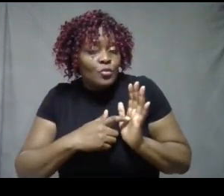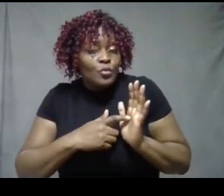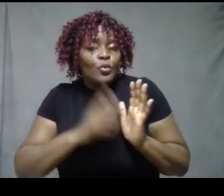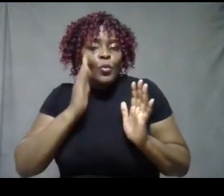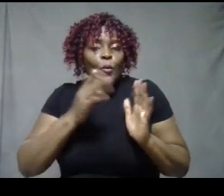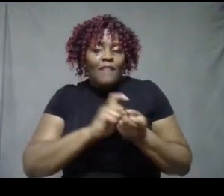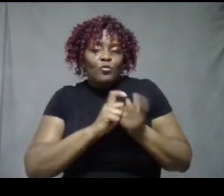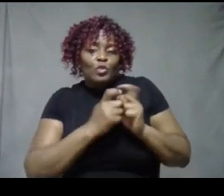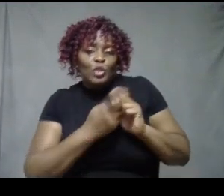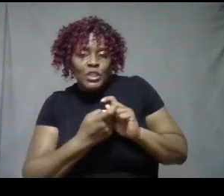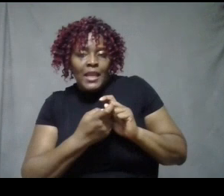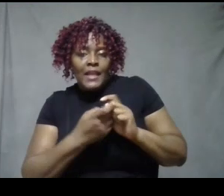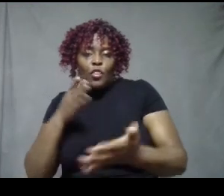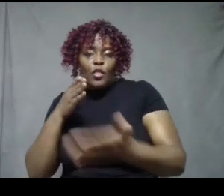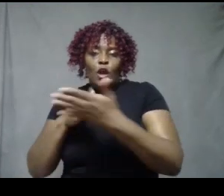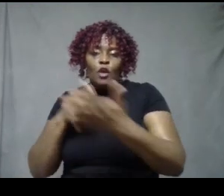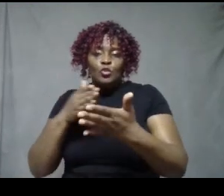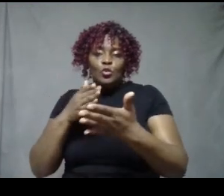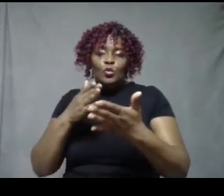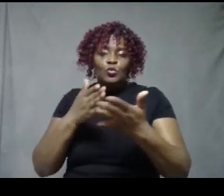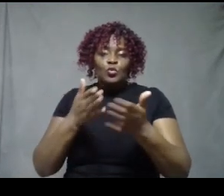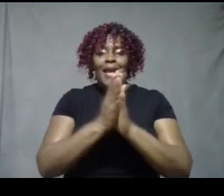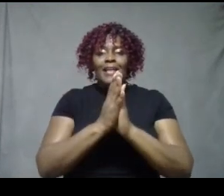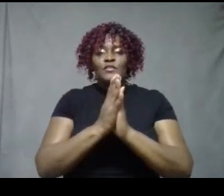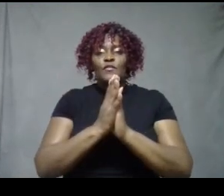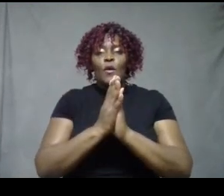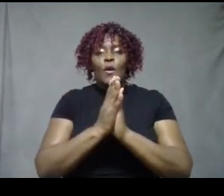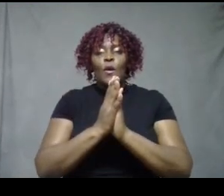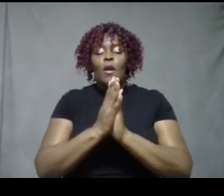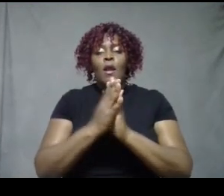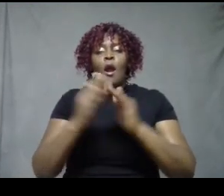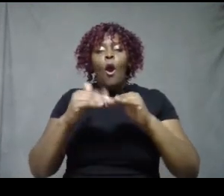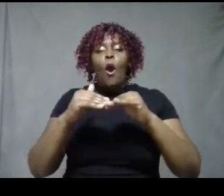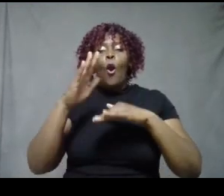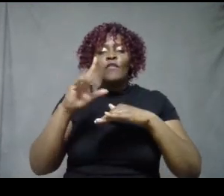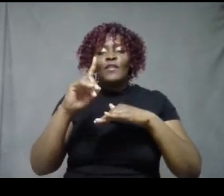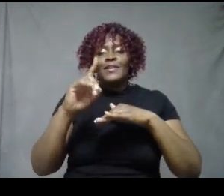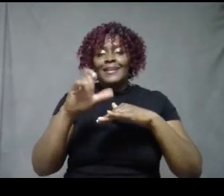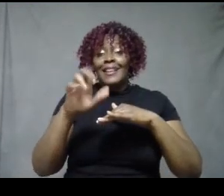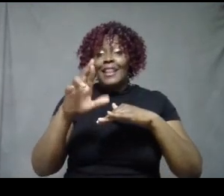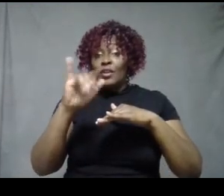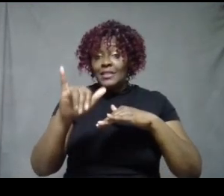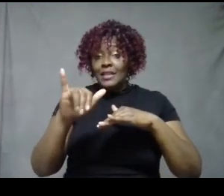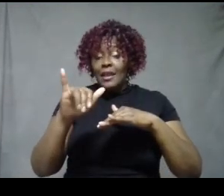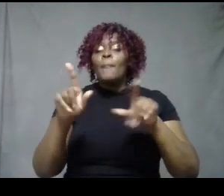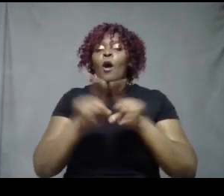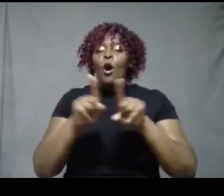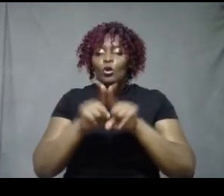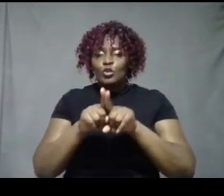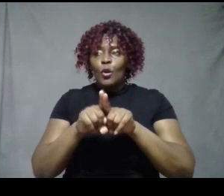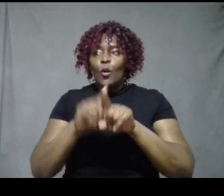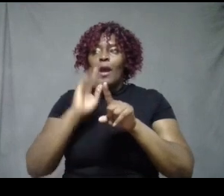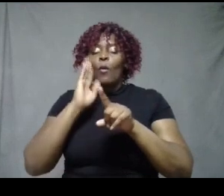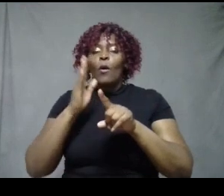to seek more than just declaratory relief. You're going to have to seek a breach of contract claim against